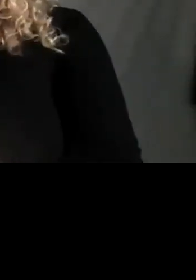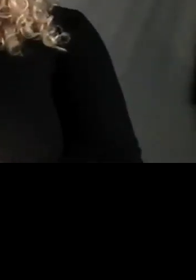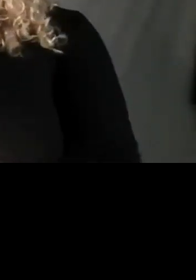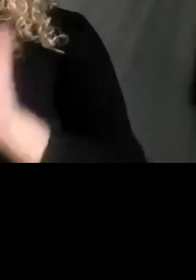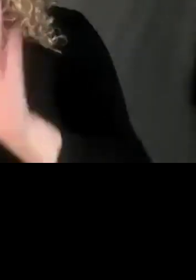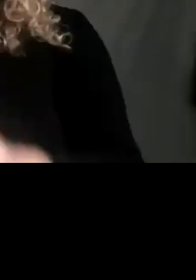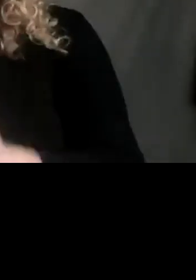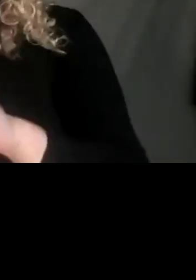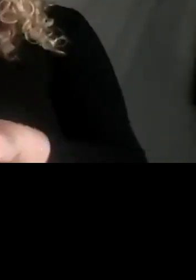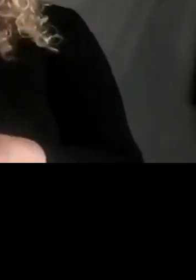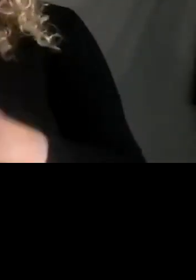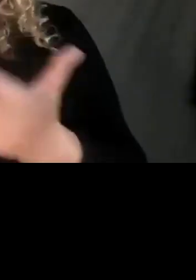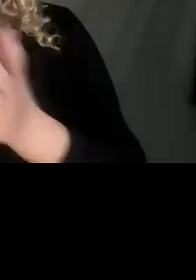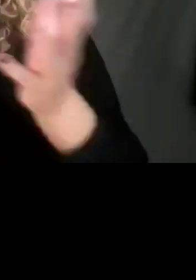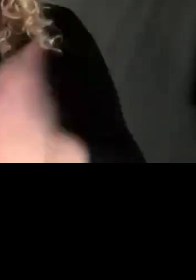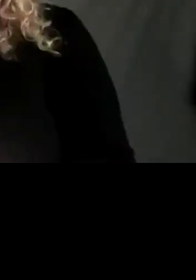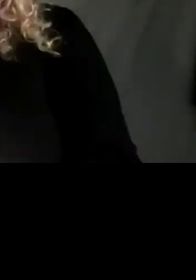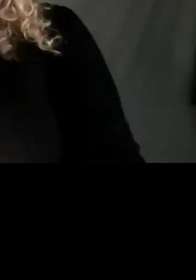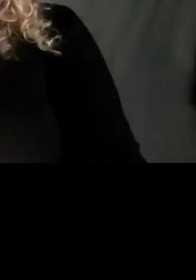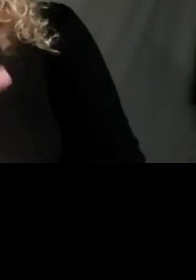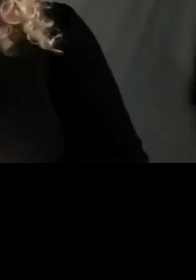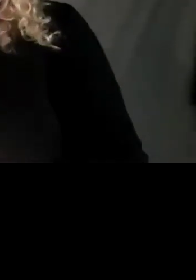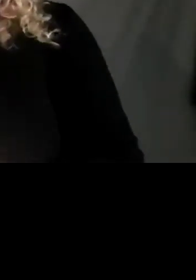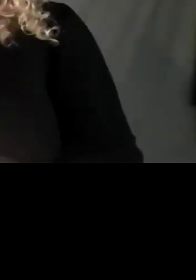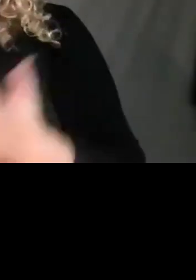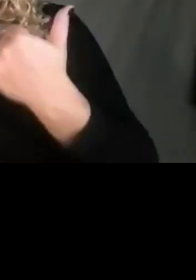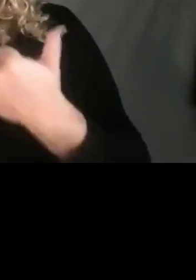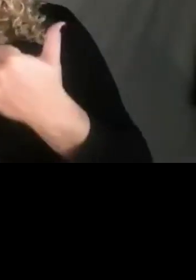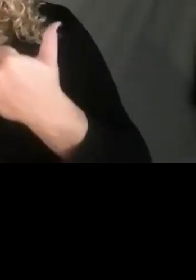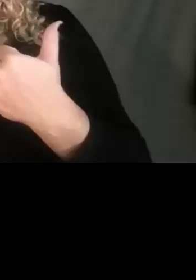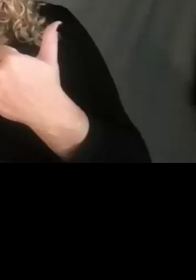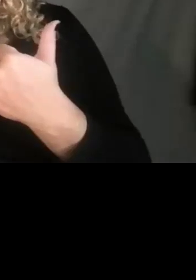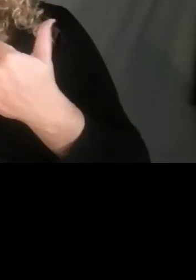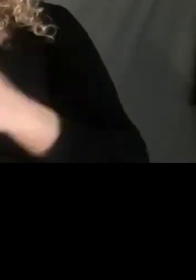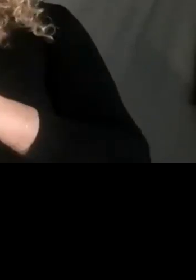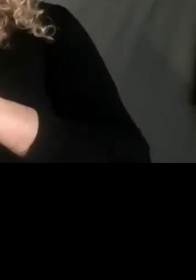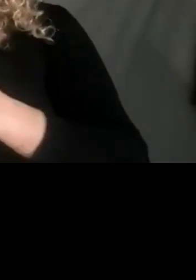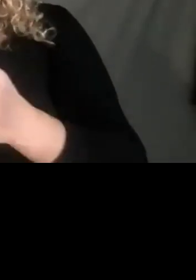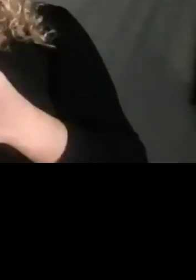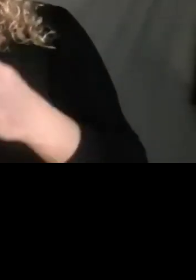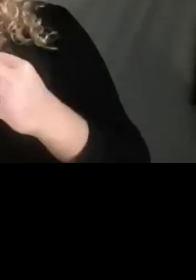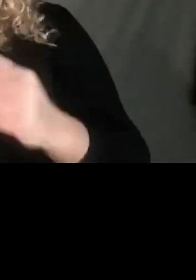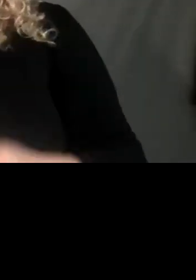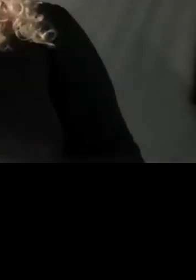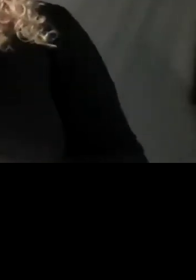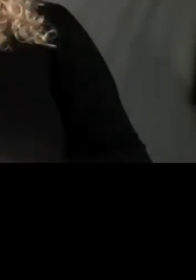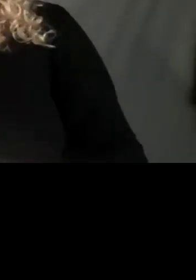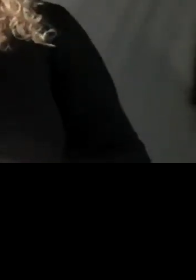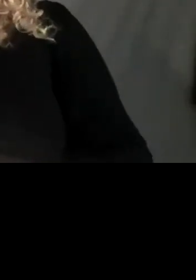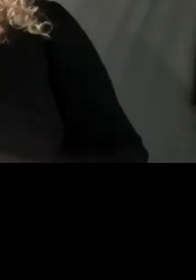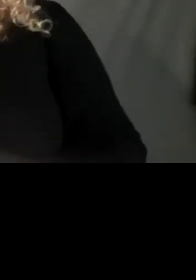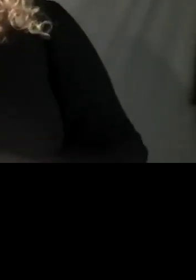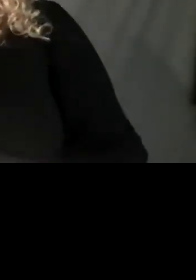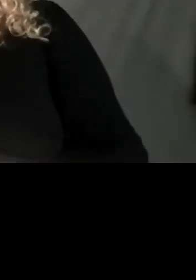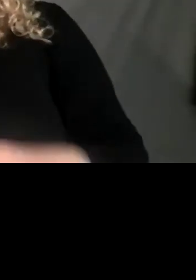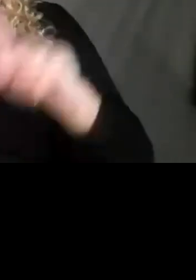so much, Jennifer, for this presentation today. Based on the feedback that we're getting, I know that it was really valuable for folks